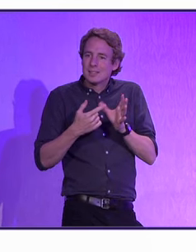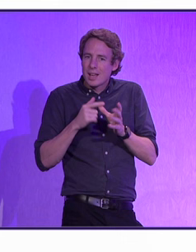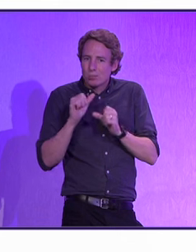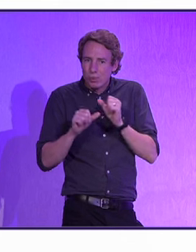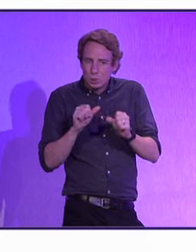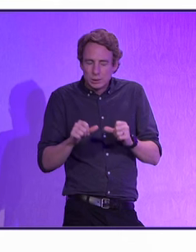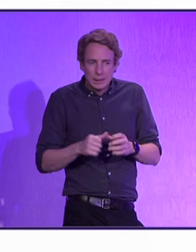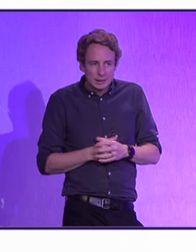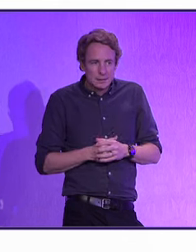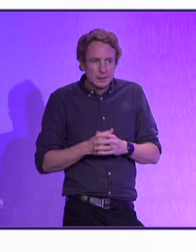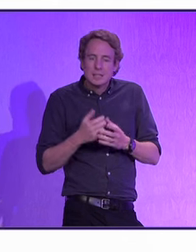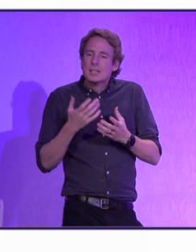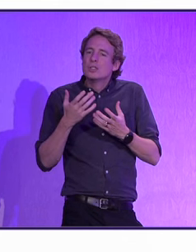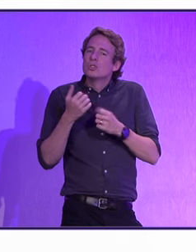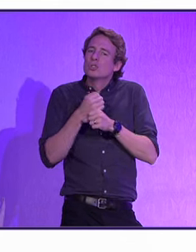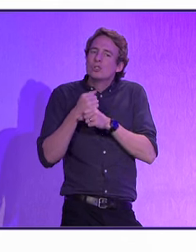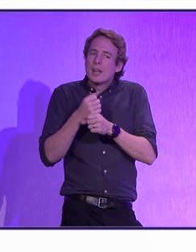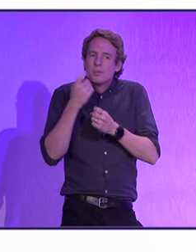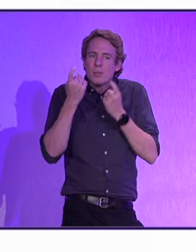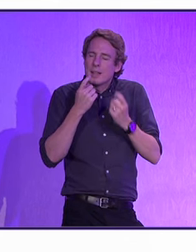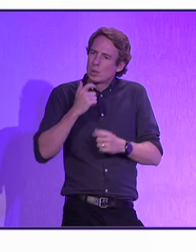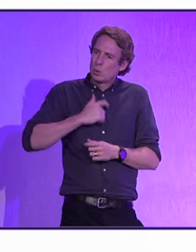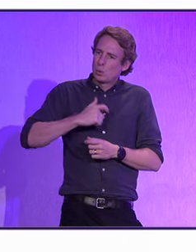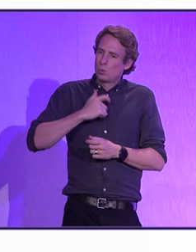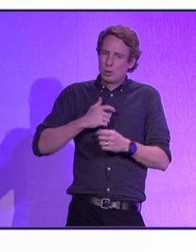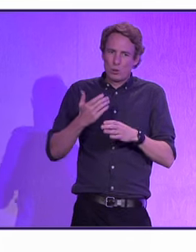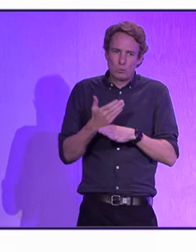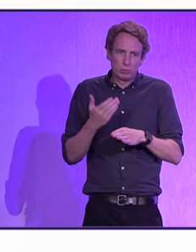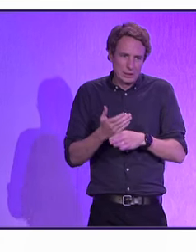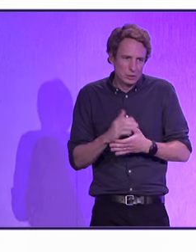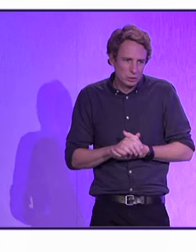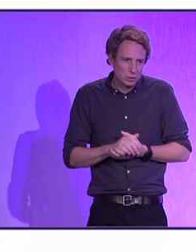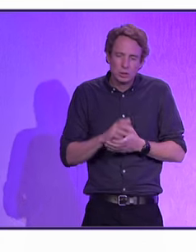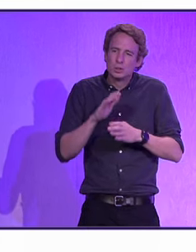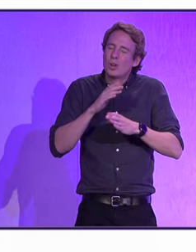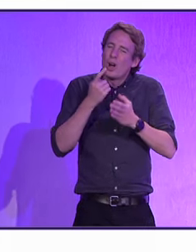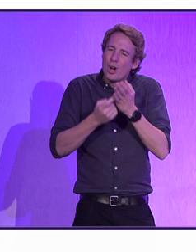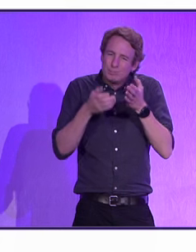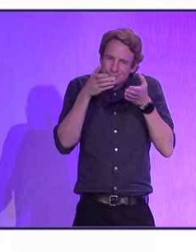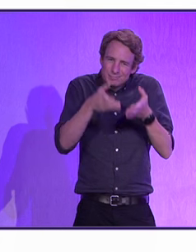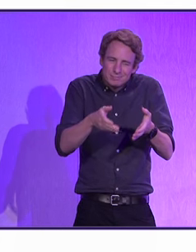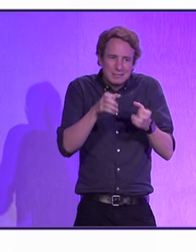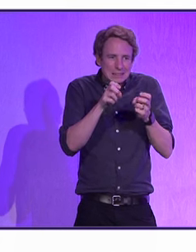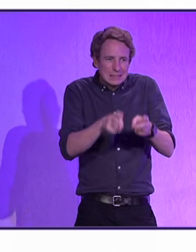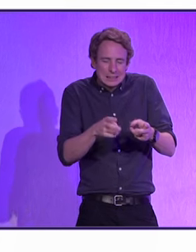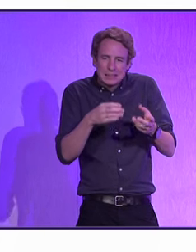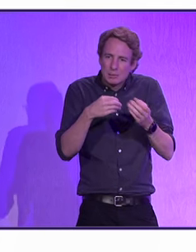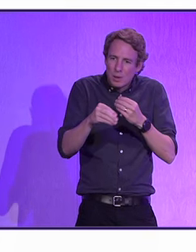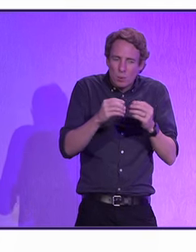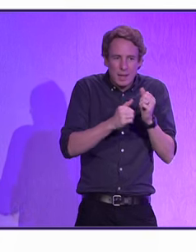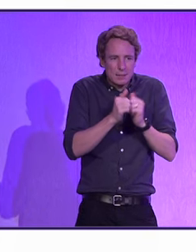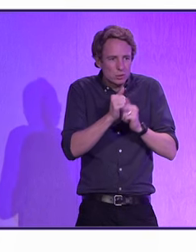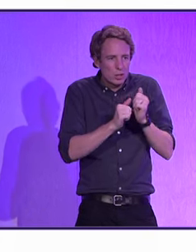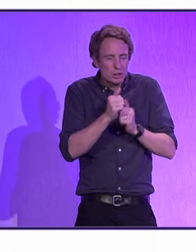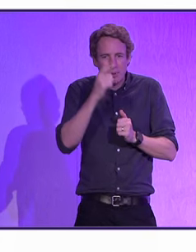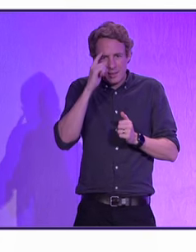processes. And generally trying to think about humans and human operations. So not just look at your systems as a collection of software and